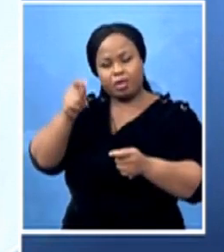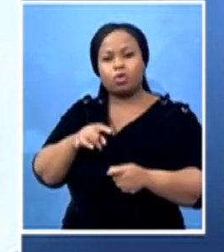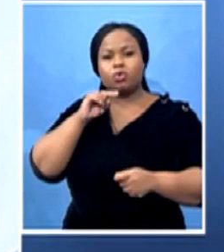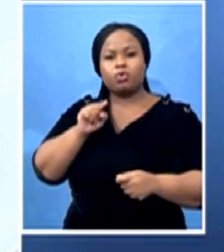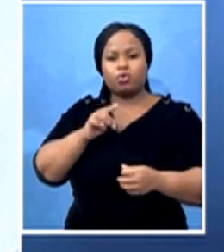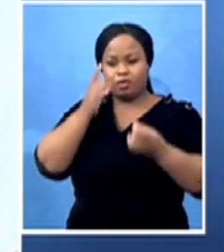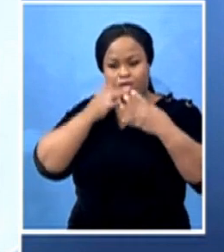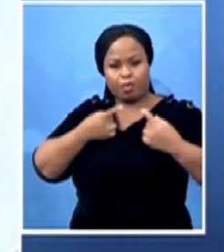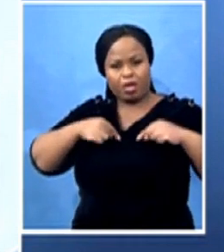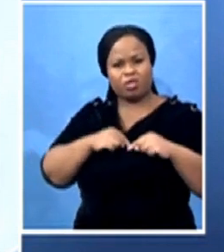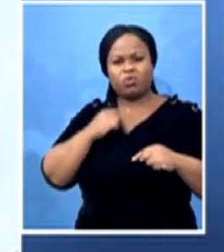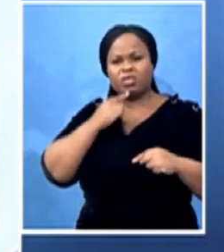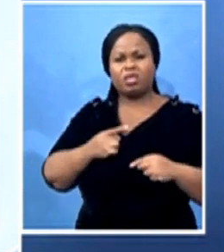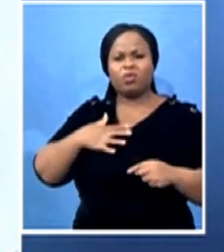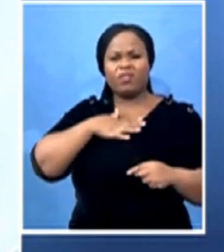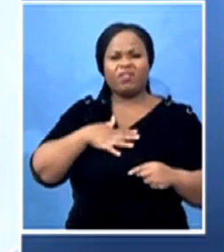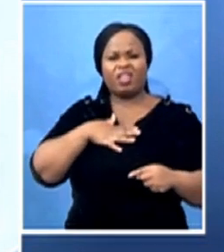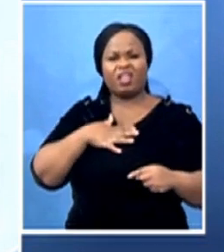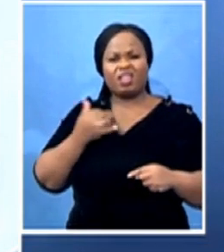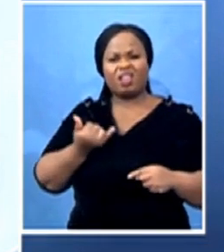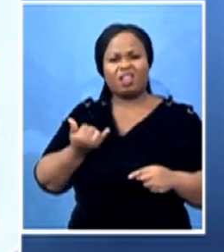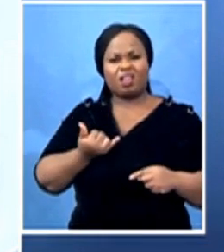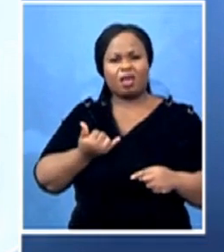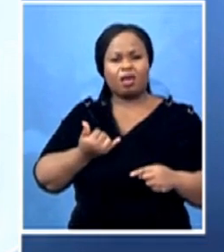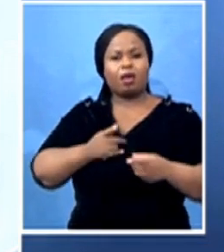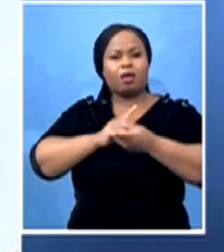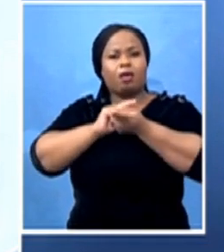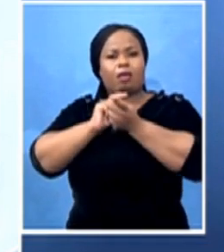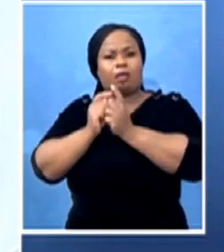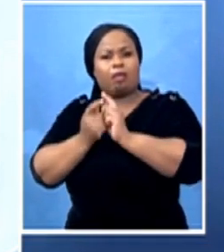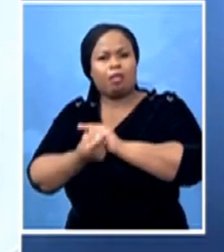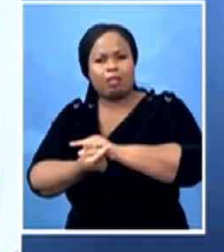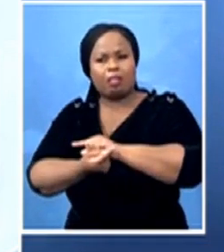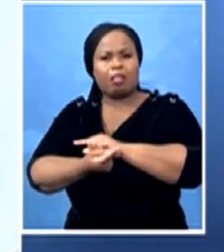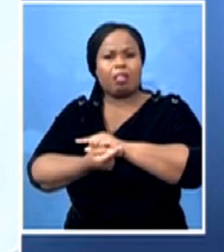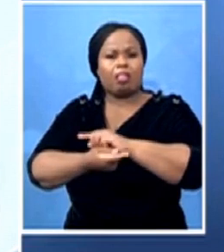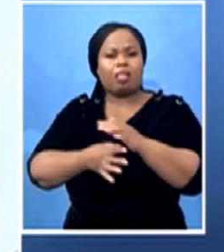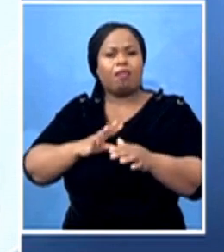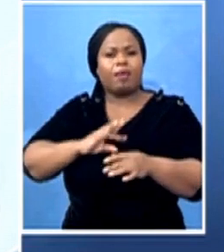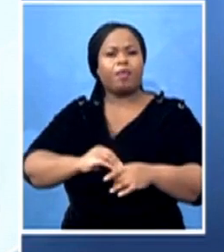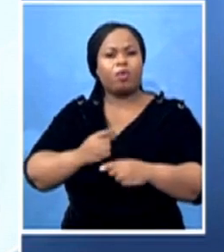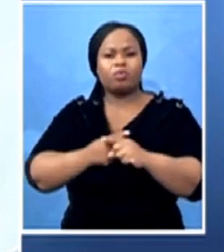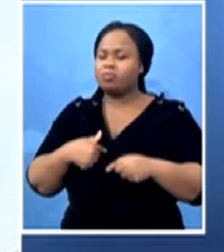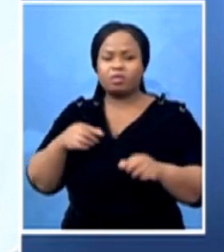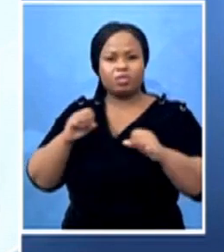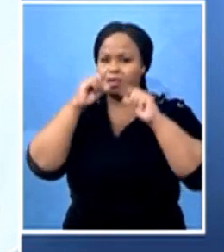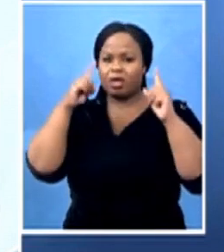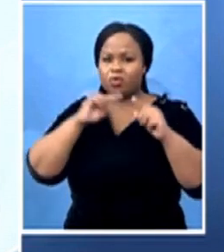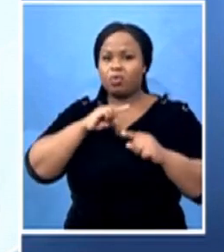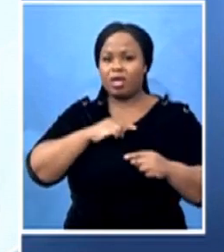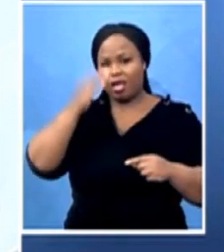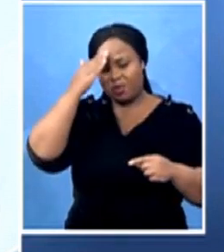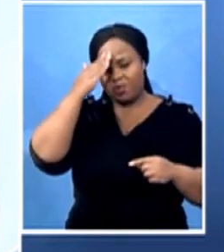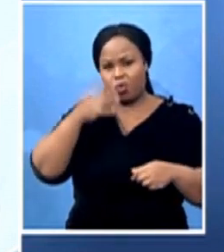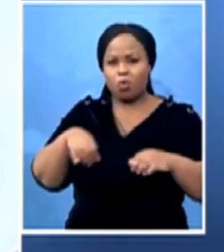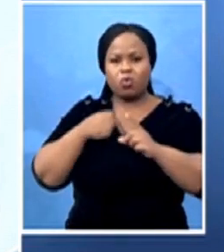turning 30. And I wasn't surprised at all, because I know you, how active you are. I know how youthful